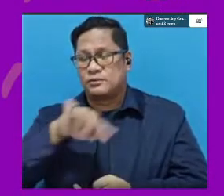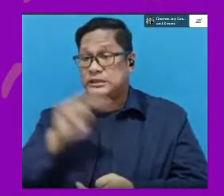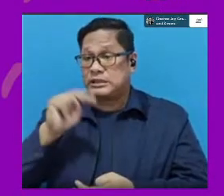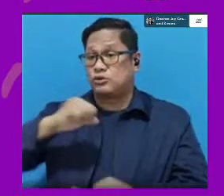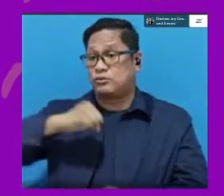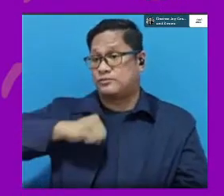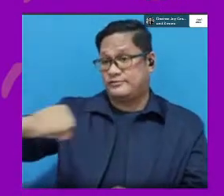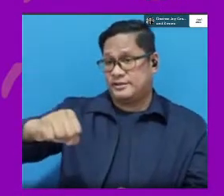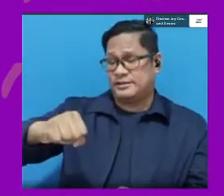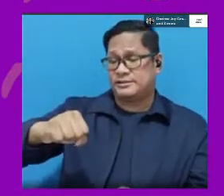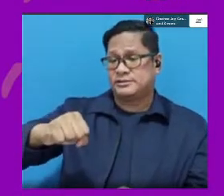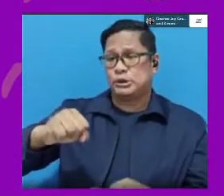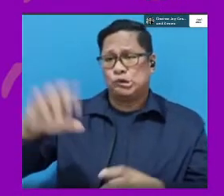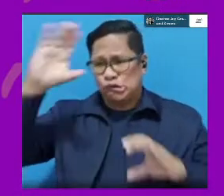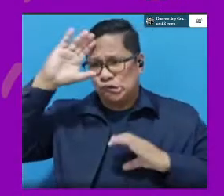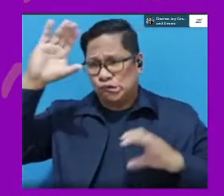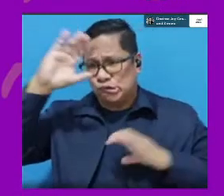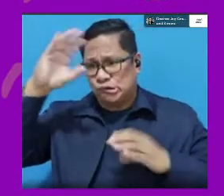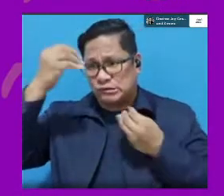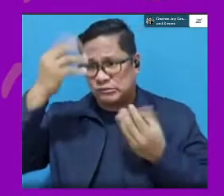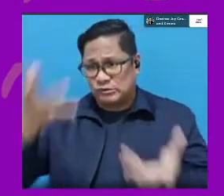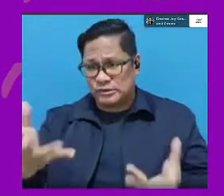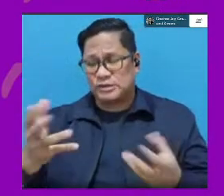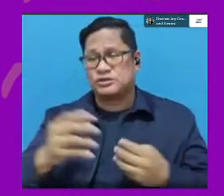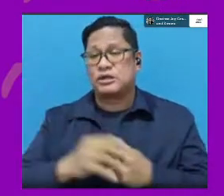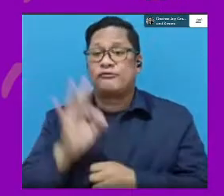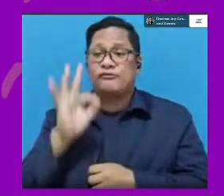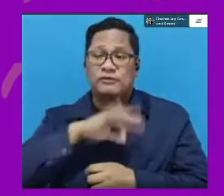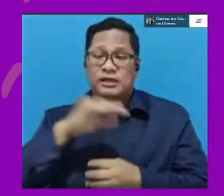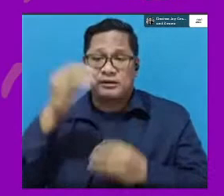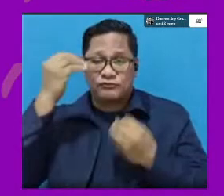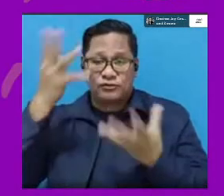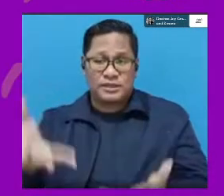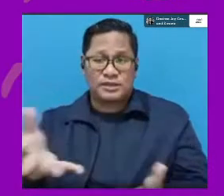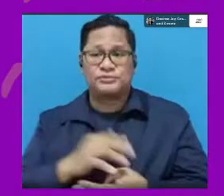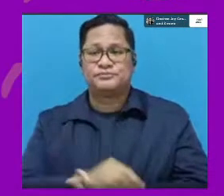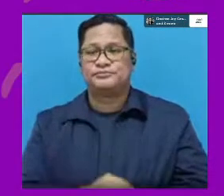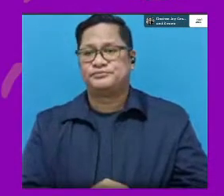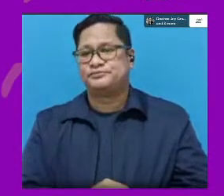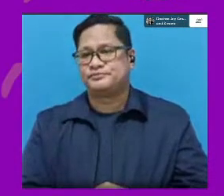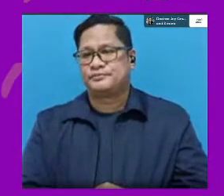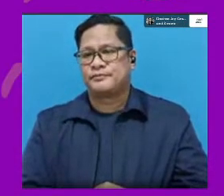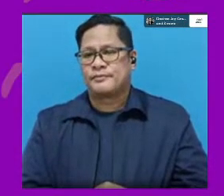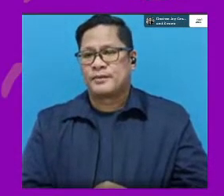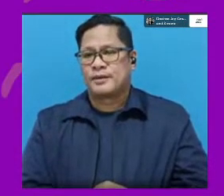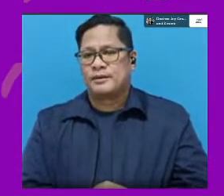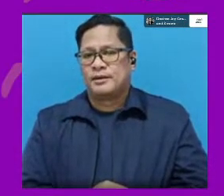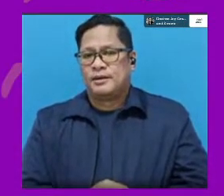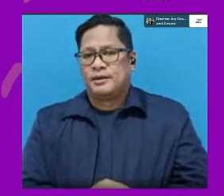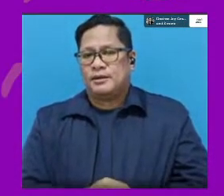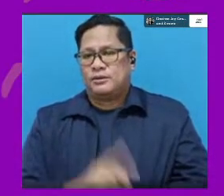mga misinformation and disinformation. Next slide, please.